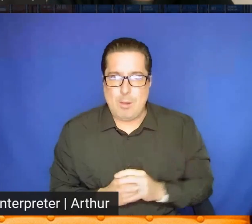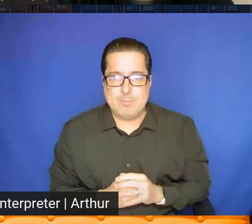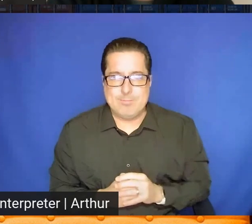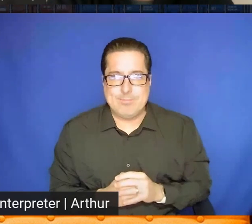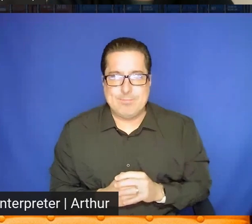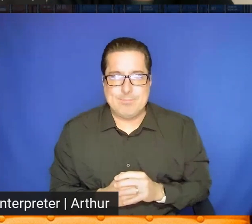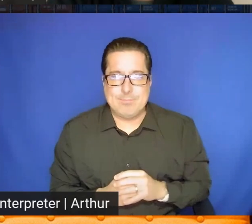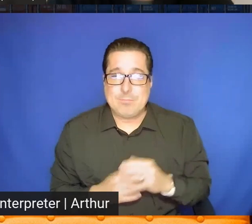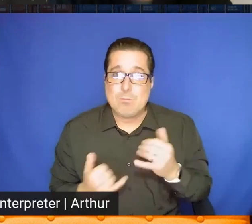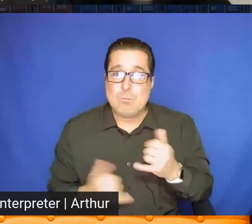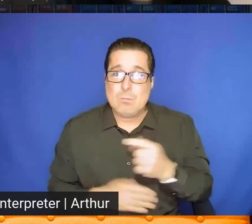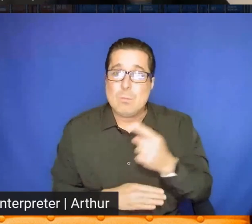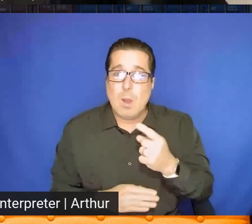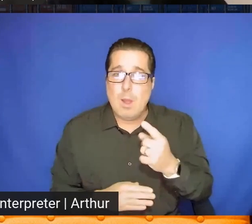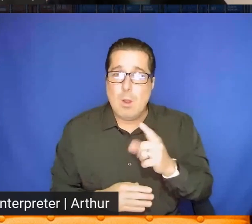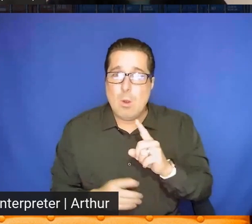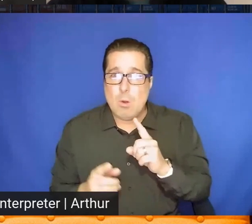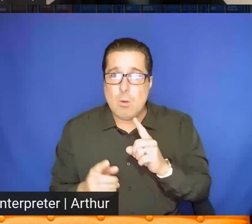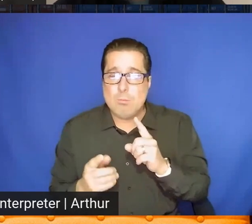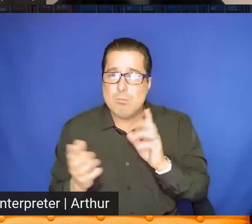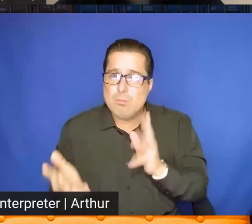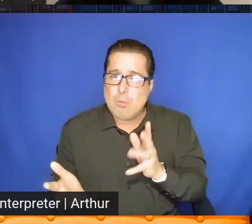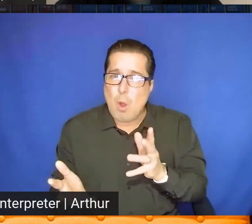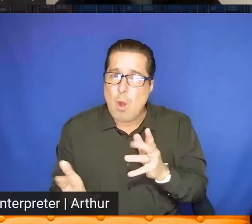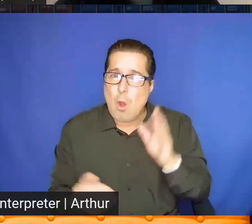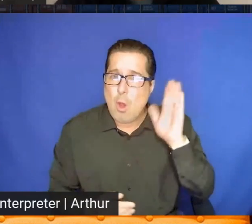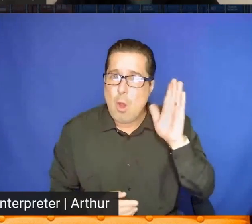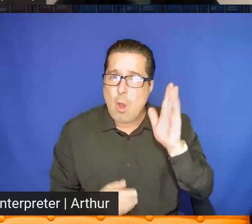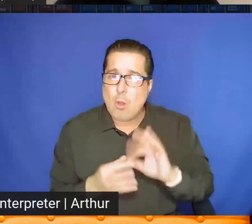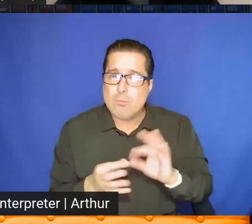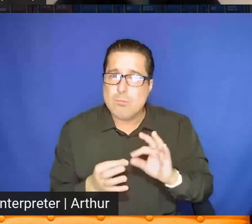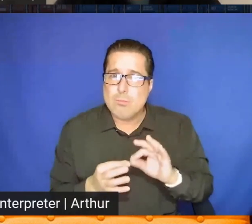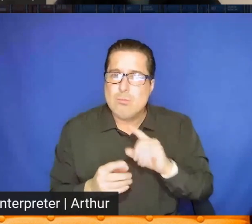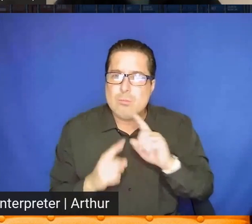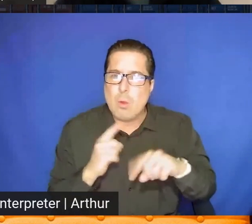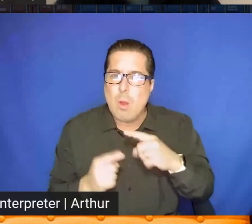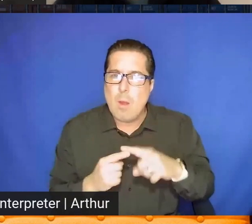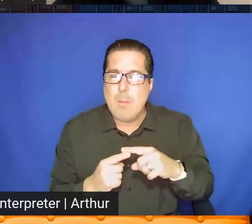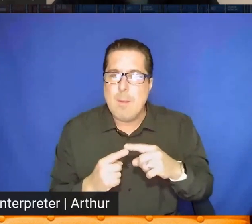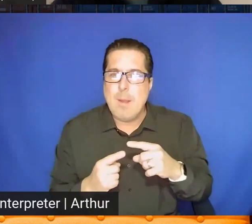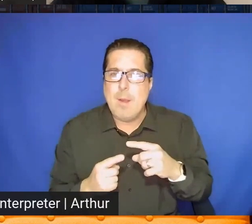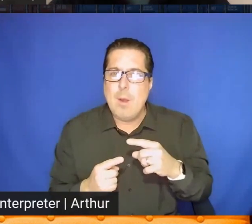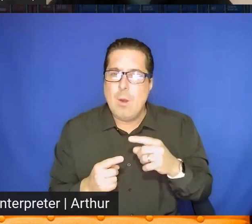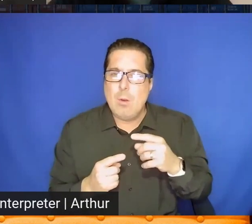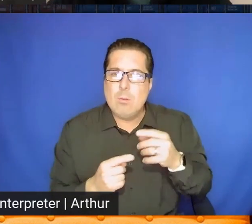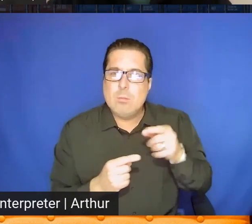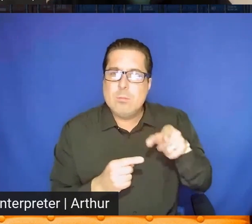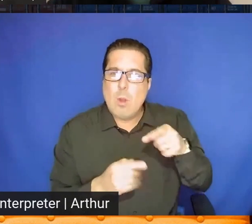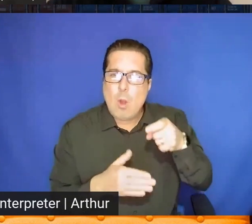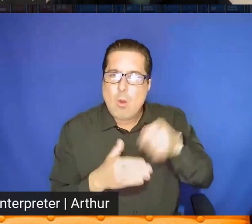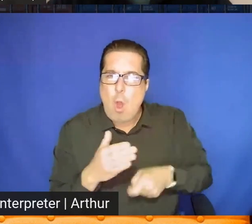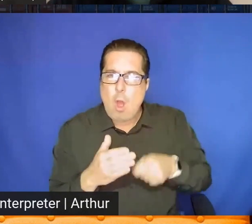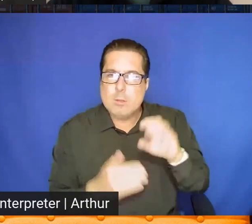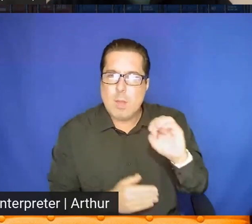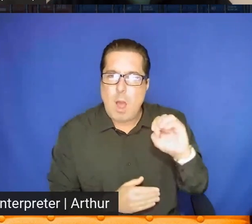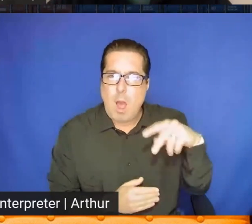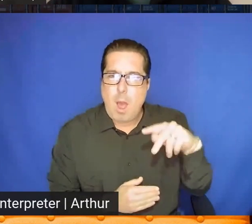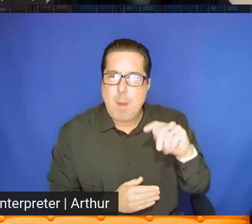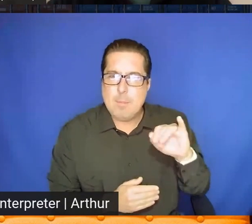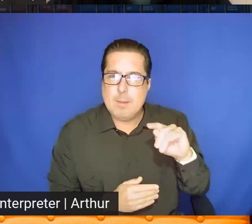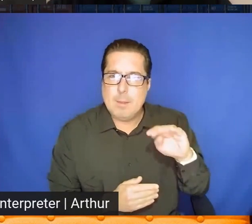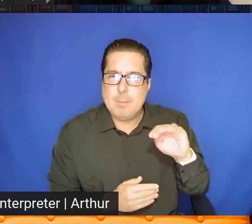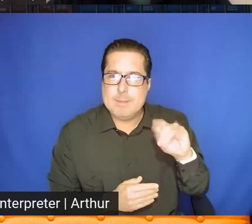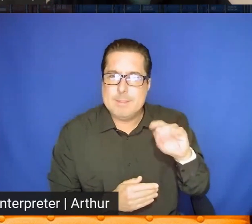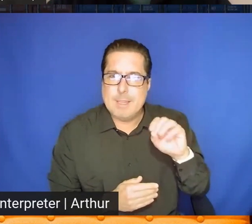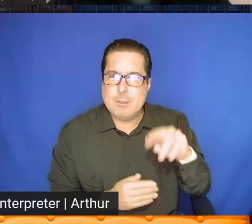And for today's talk, we specifically want to talk a little bit about sort of the cost optimization of EKS, right? Like how Karpenter fits in